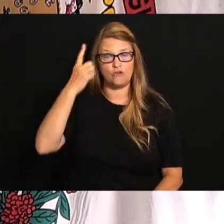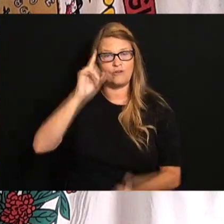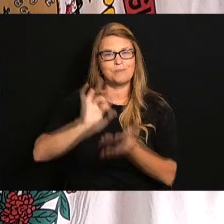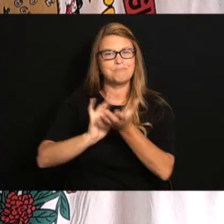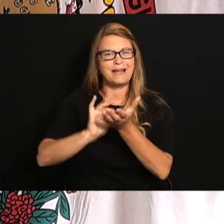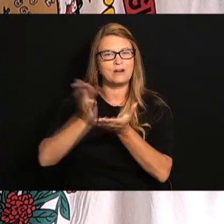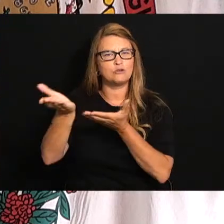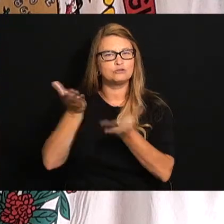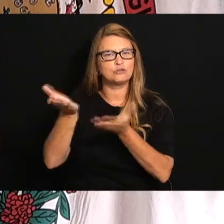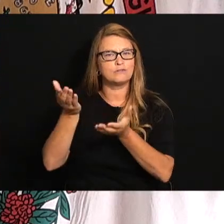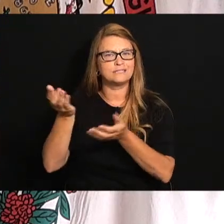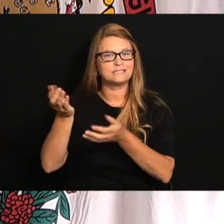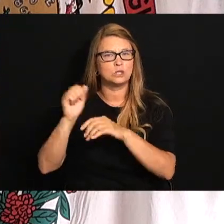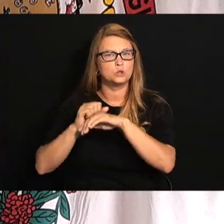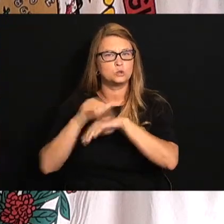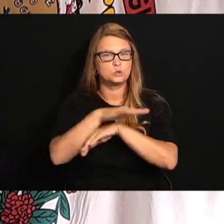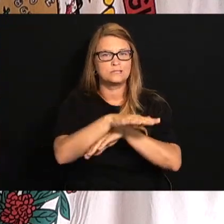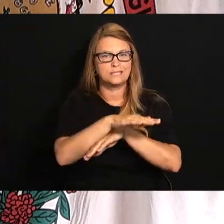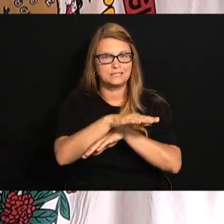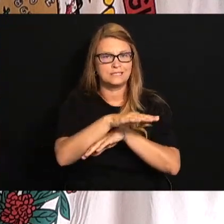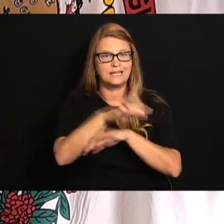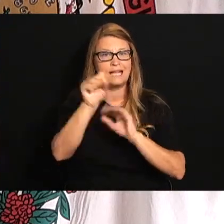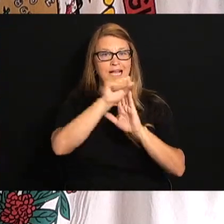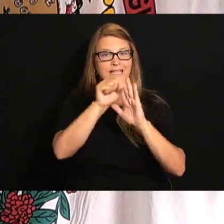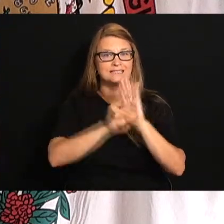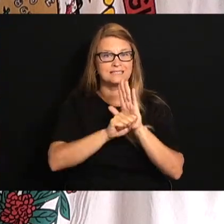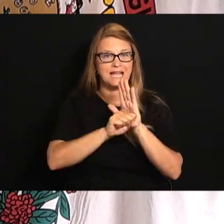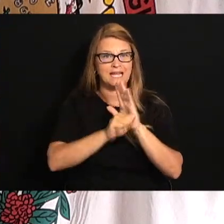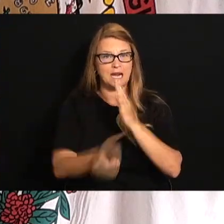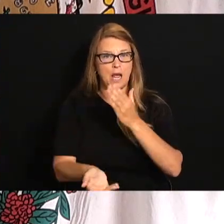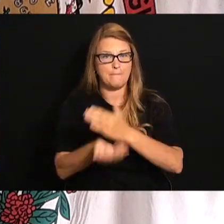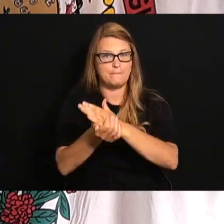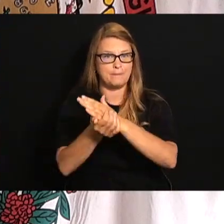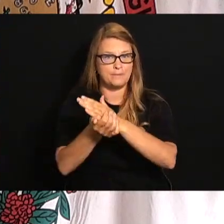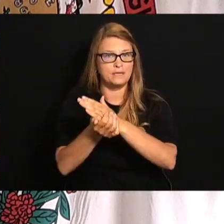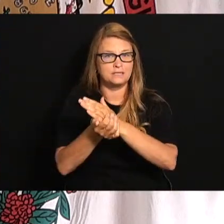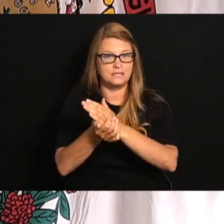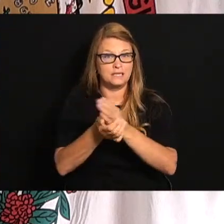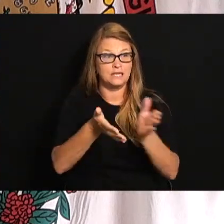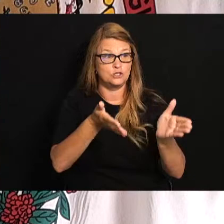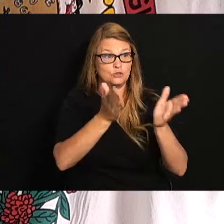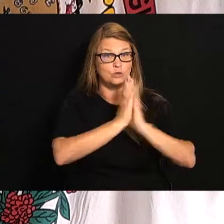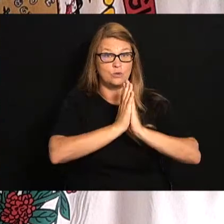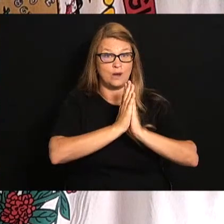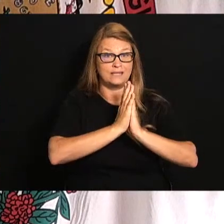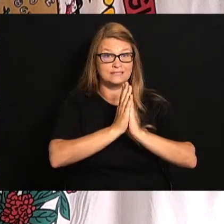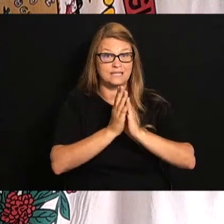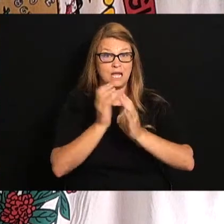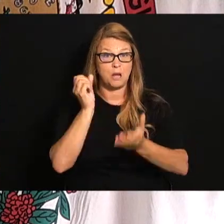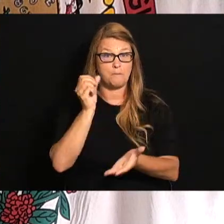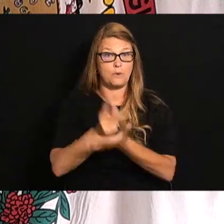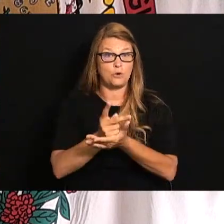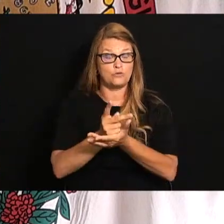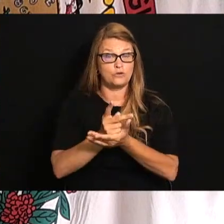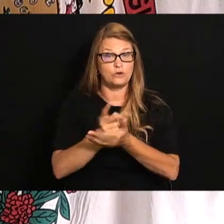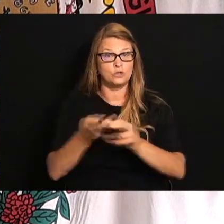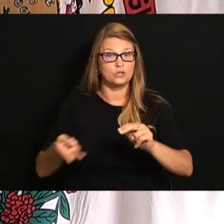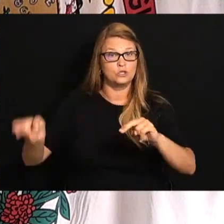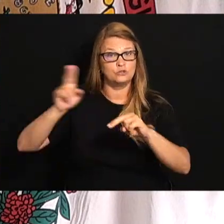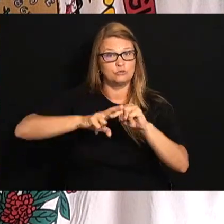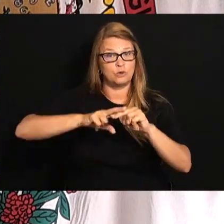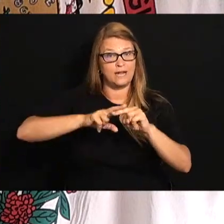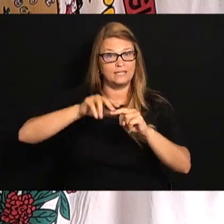to submit a state plan amendment to seek approval to raise the ground ambulance